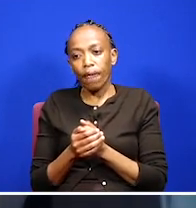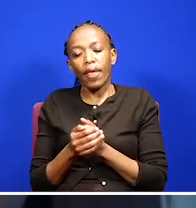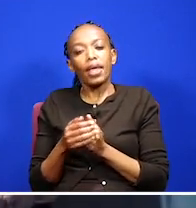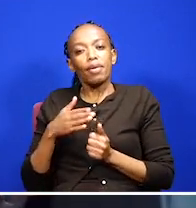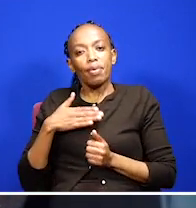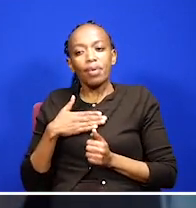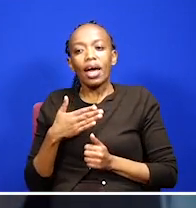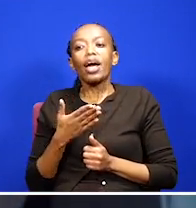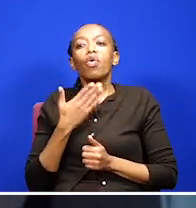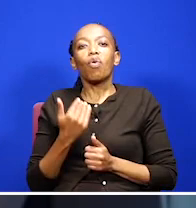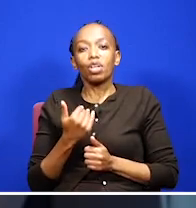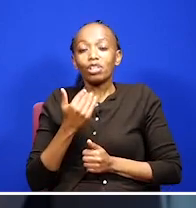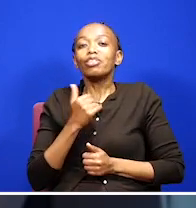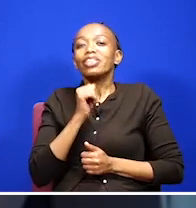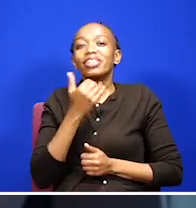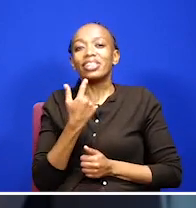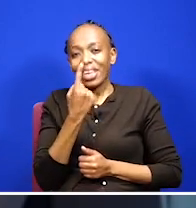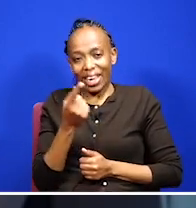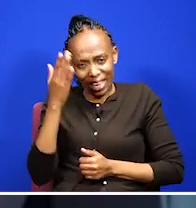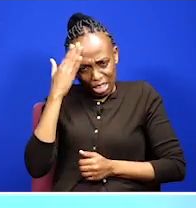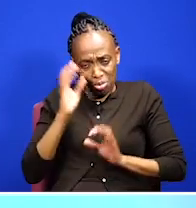I almost want to say I don't know.